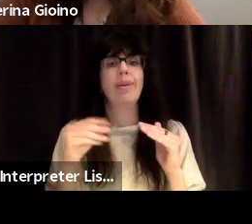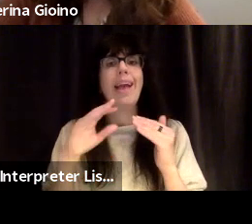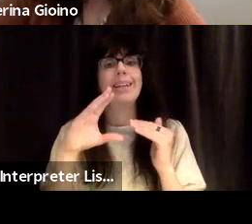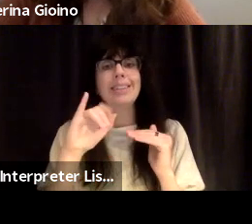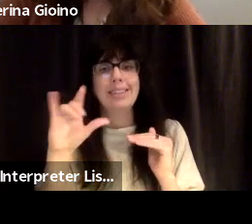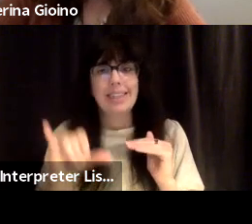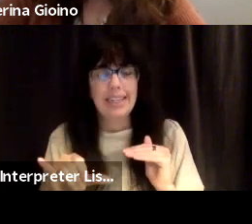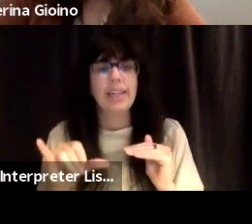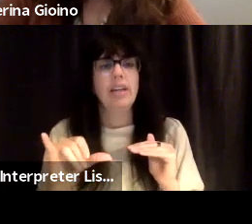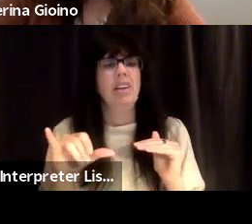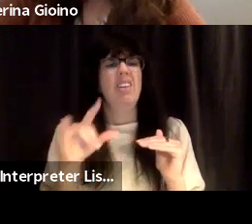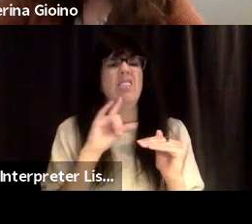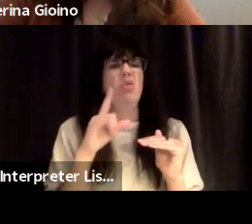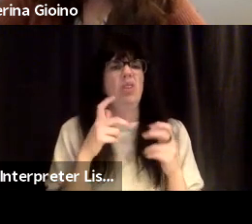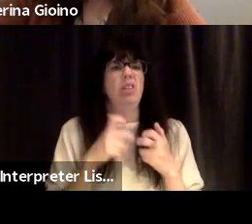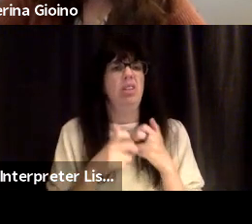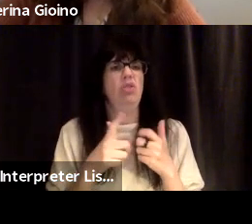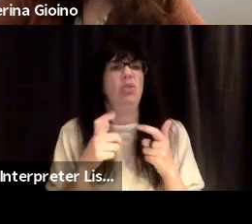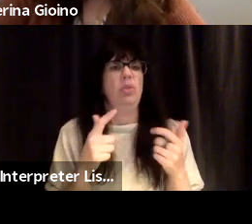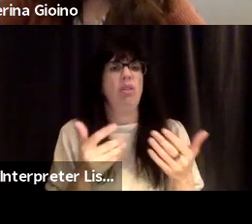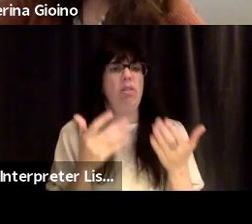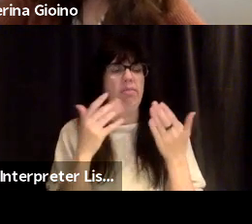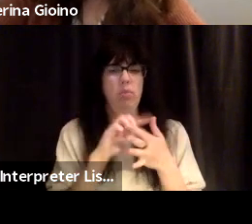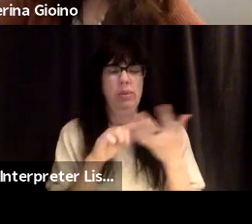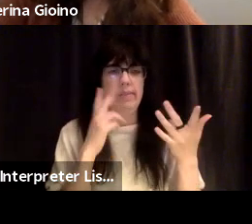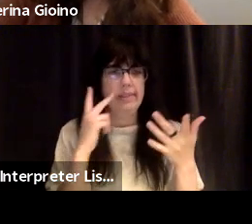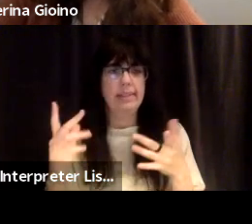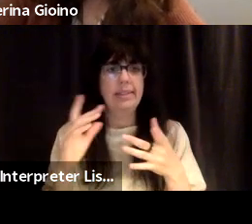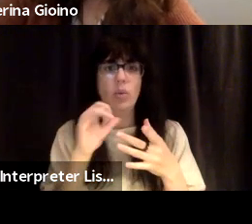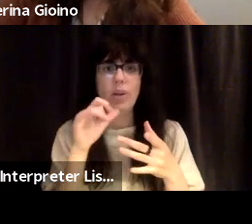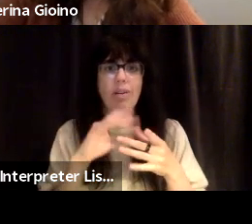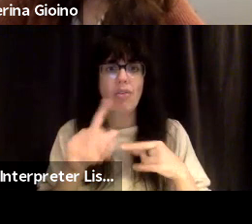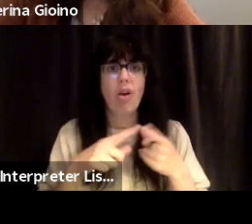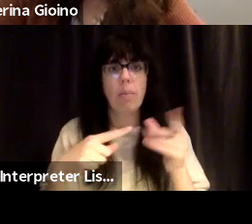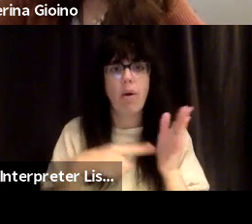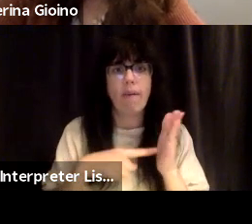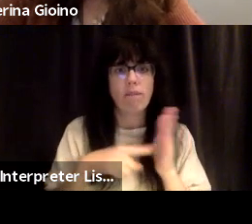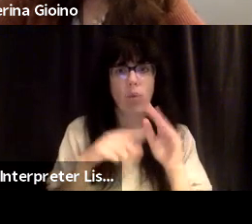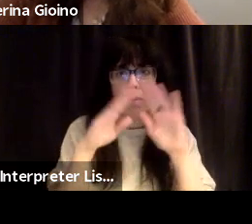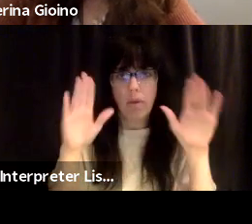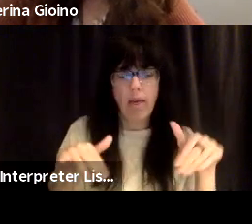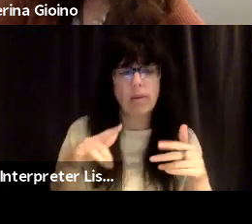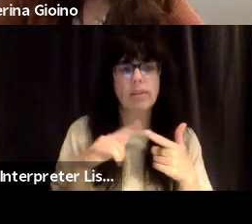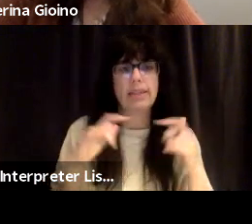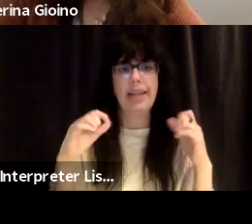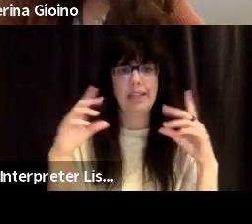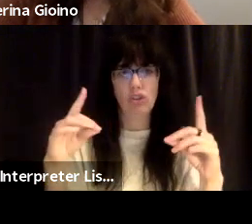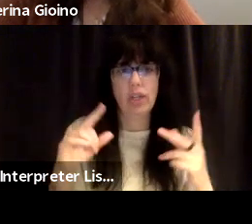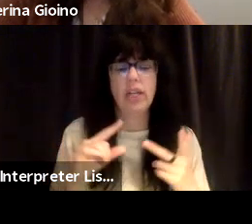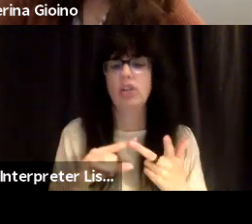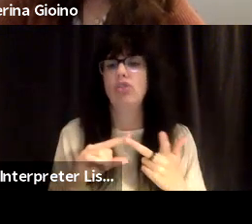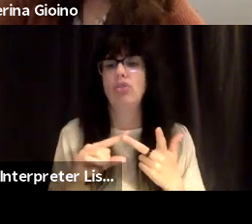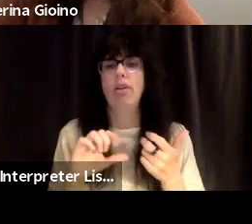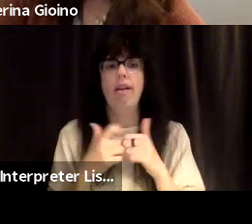issues that I think are facing our city right now. I mean, we didn't even get to talk about affordable housing. We didn't get to talk about education. We didn't really talk about how we're